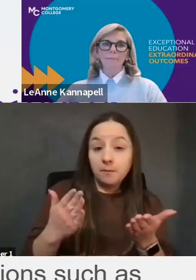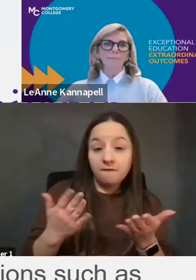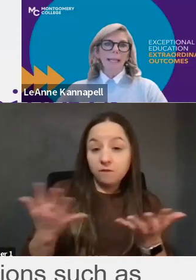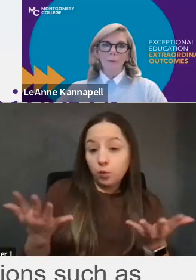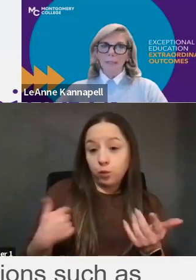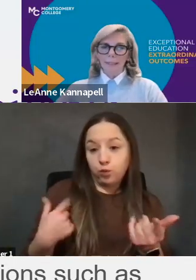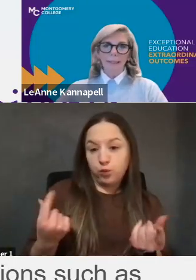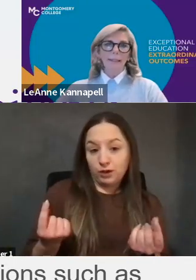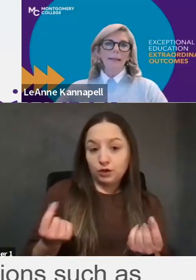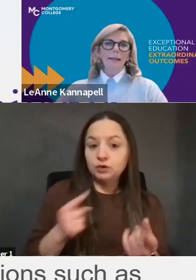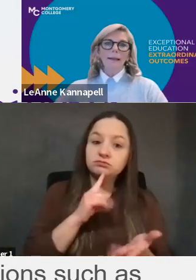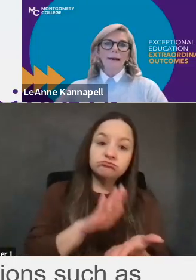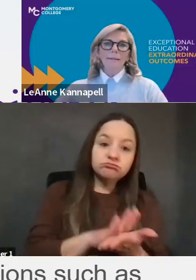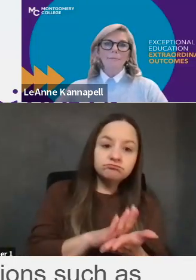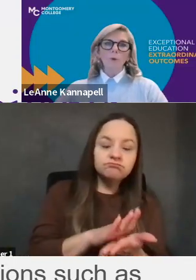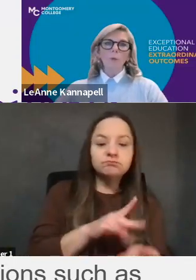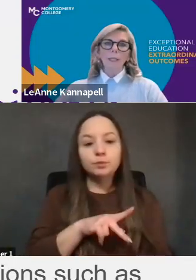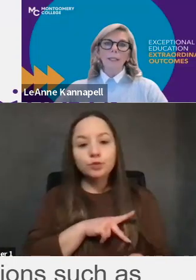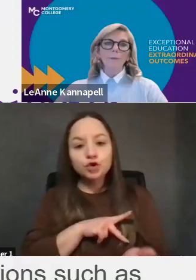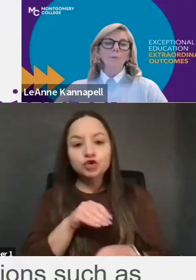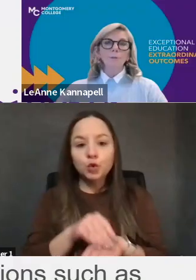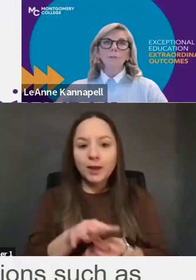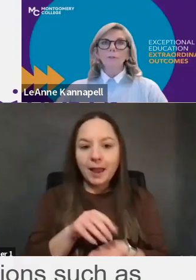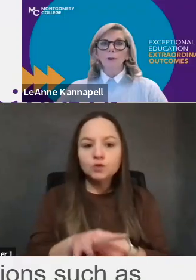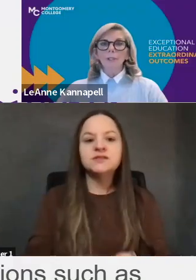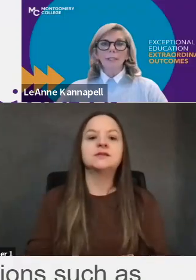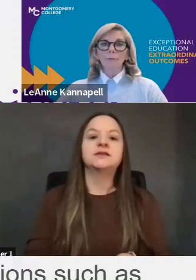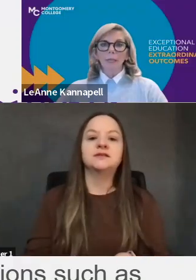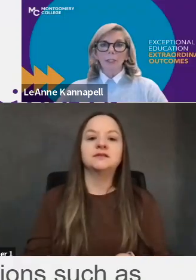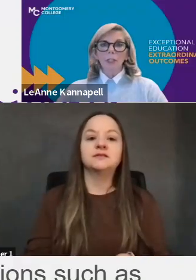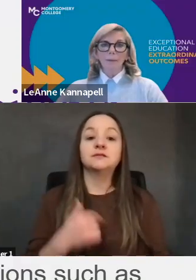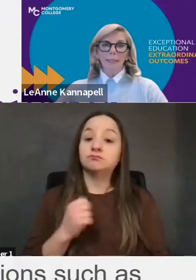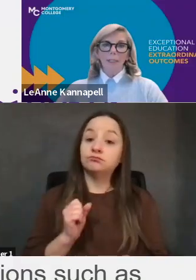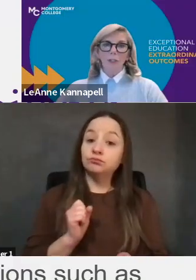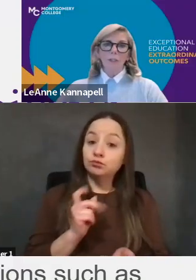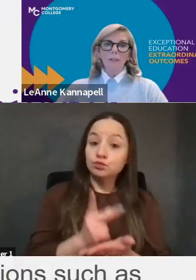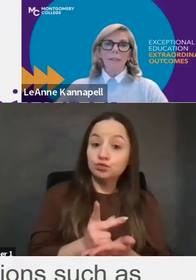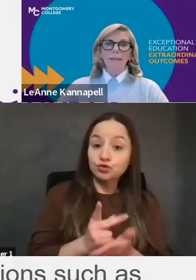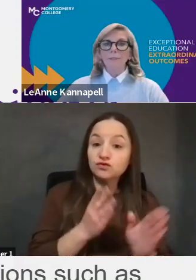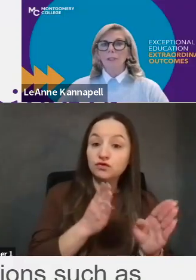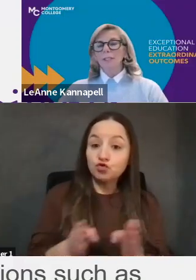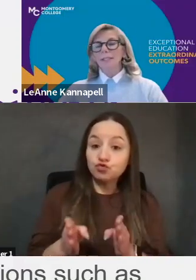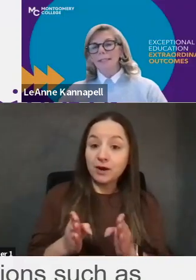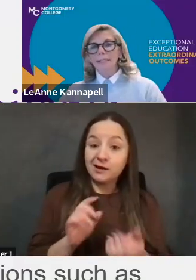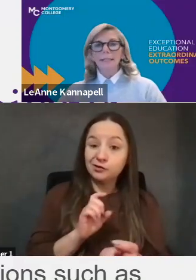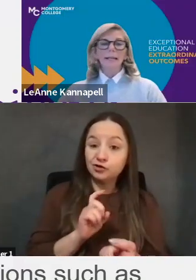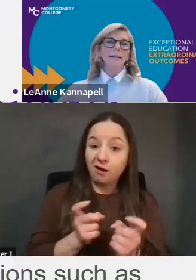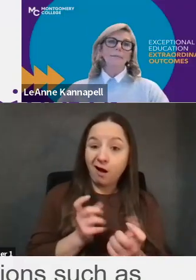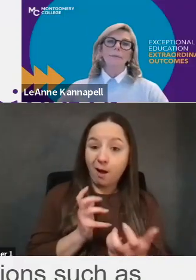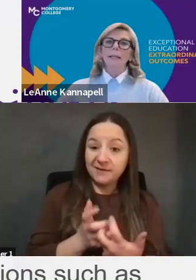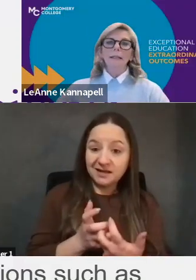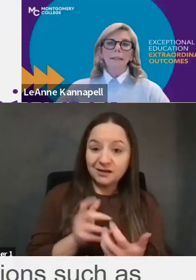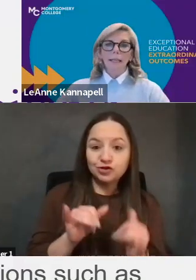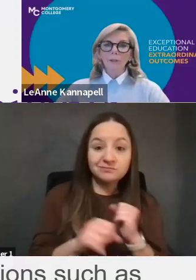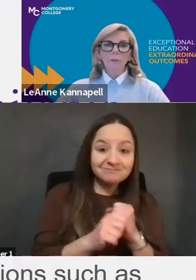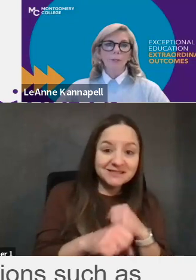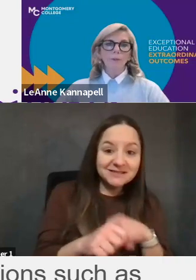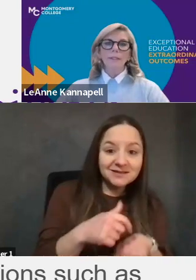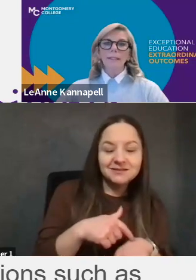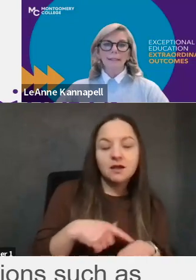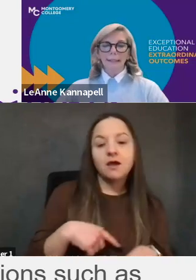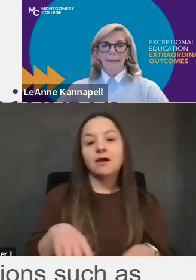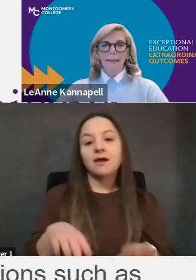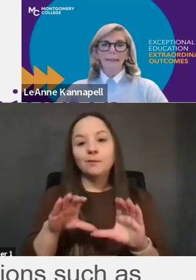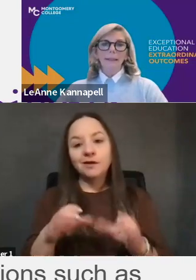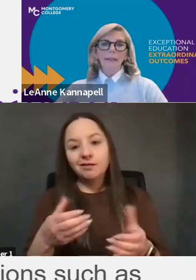personal counseling. We approve, of course, and arrange accommodations such as extended time, classroom